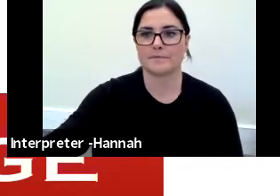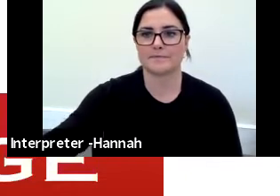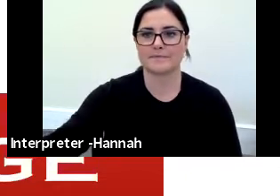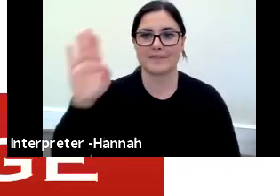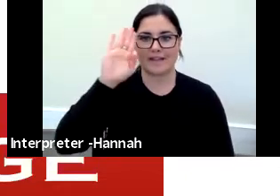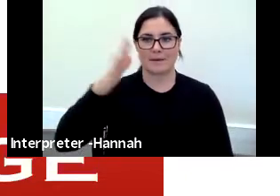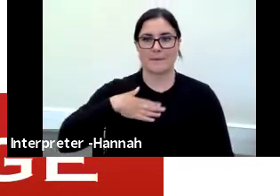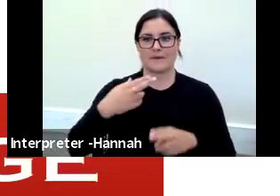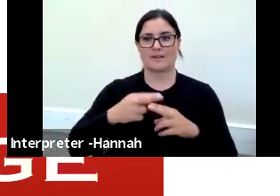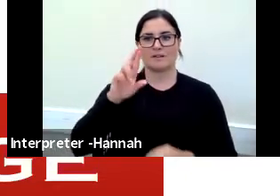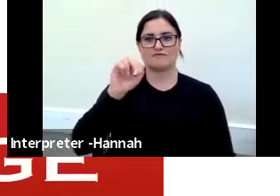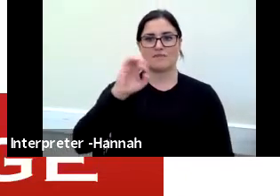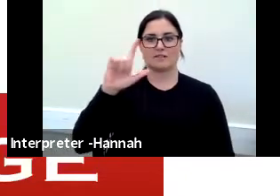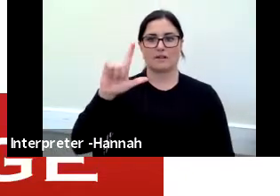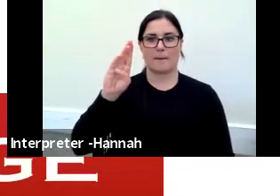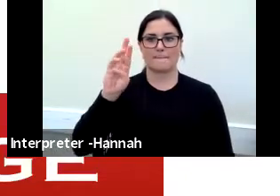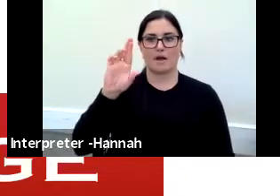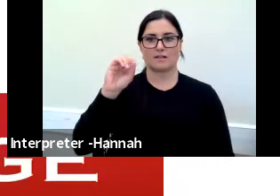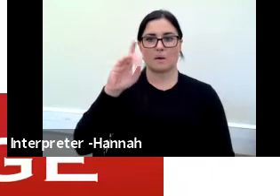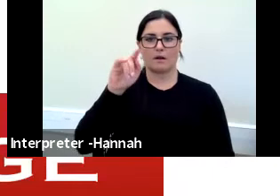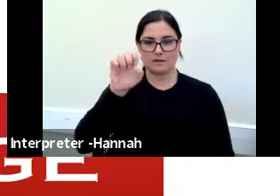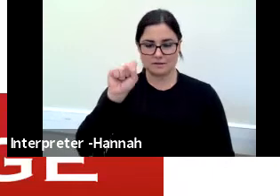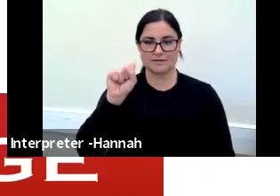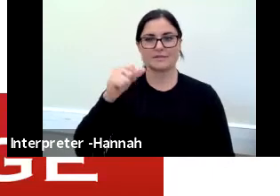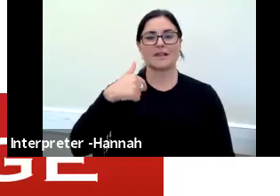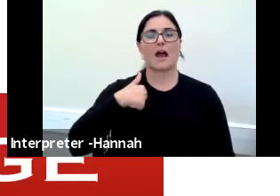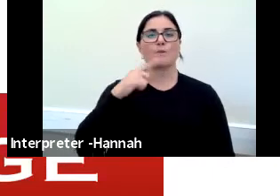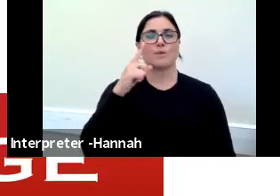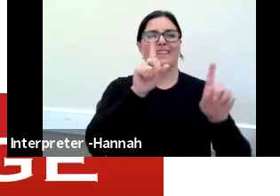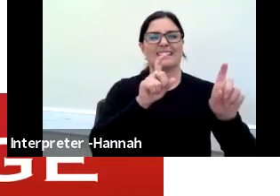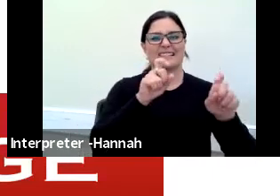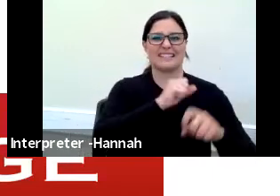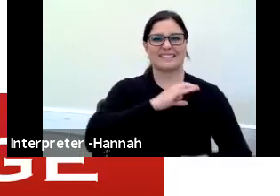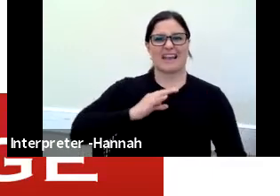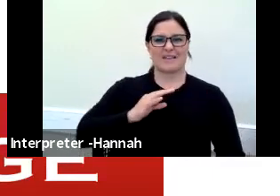Hi, I am Rachel Barcelos. I am one of the testing staff.